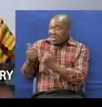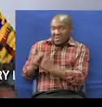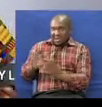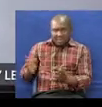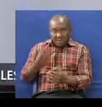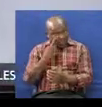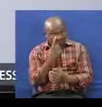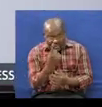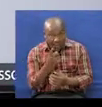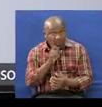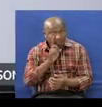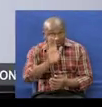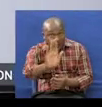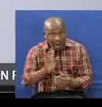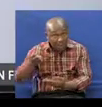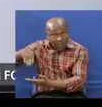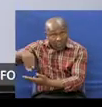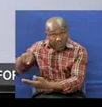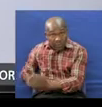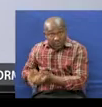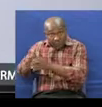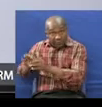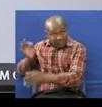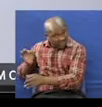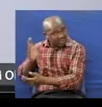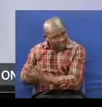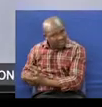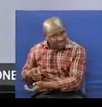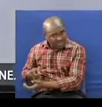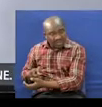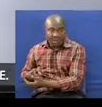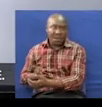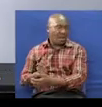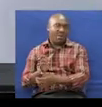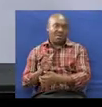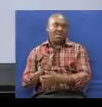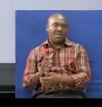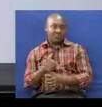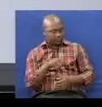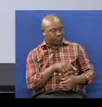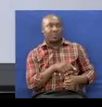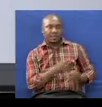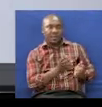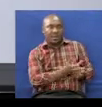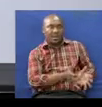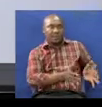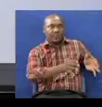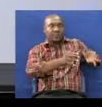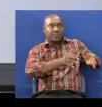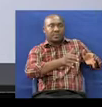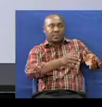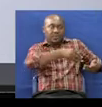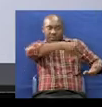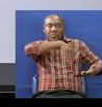lamp for cooking purpose? I think the answer is no. But normally, you use kerosene burner